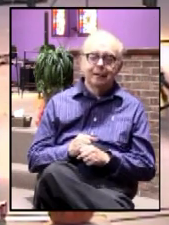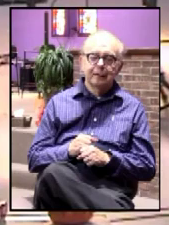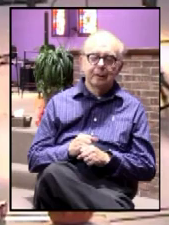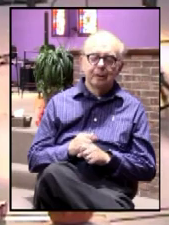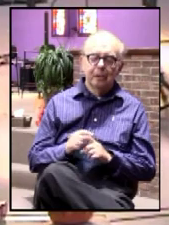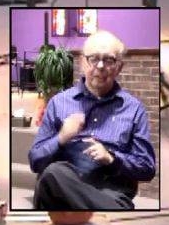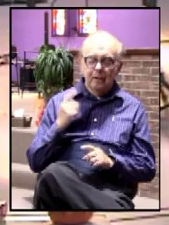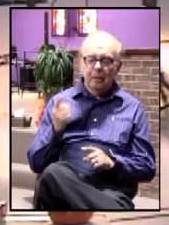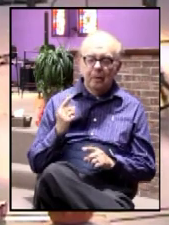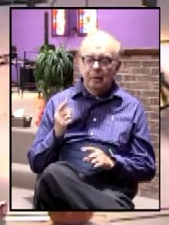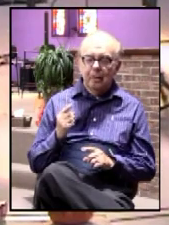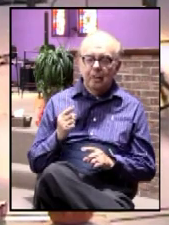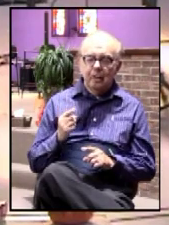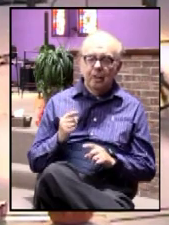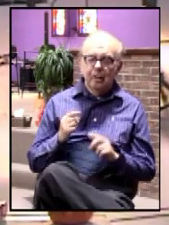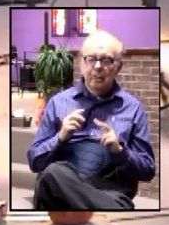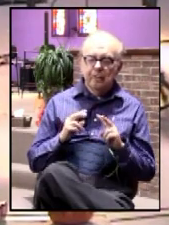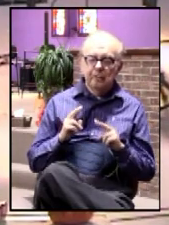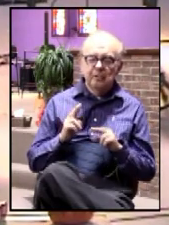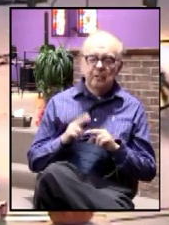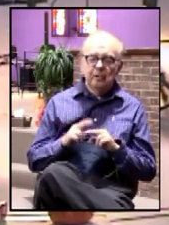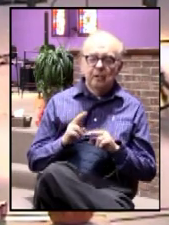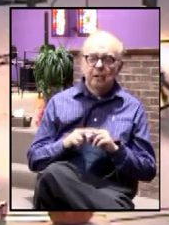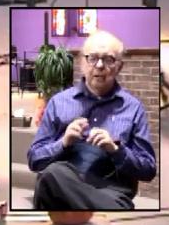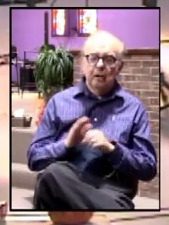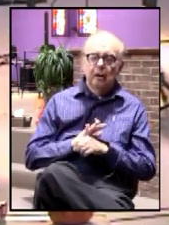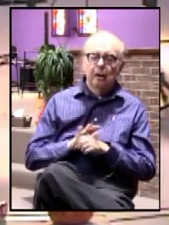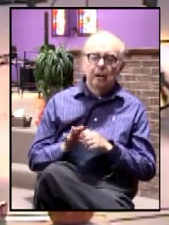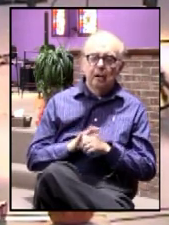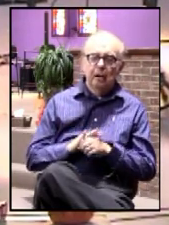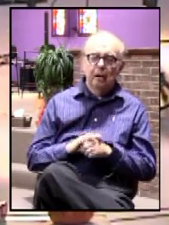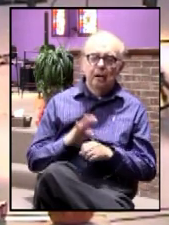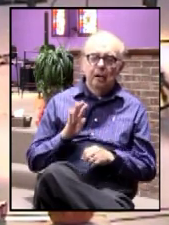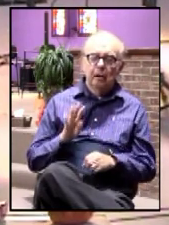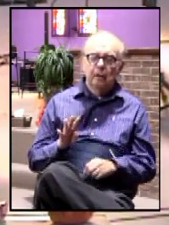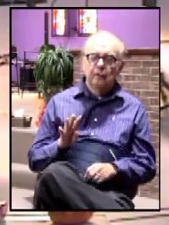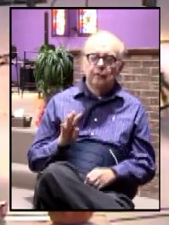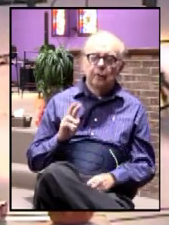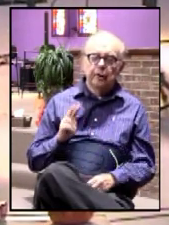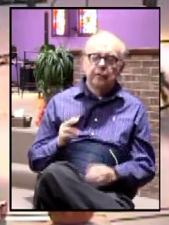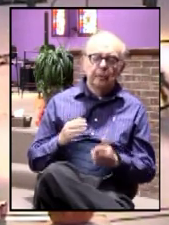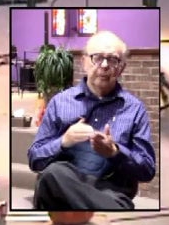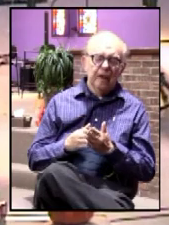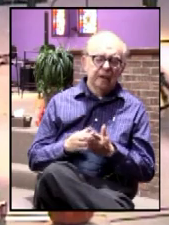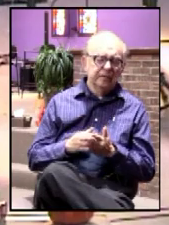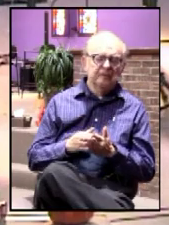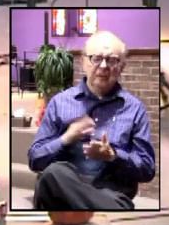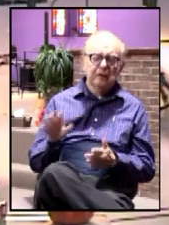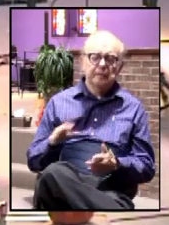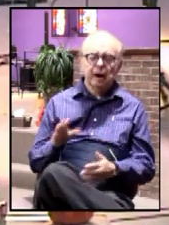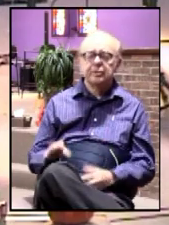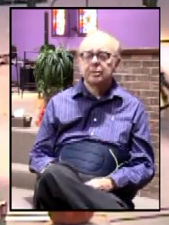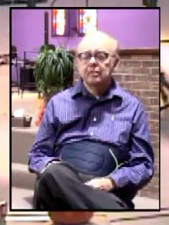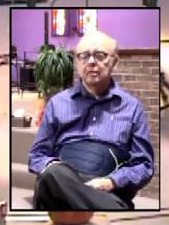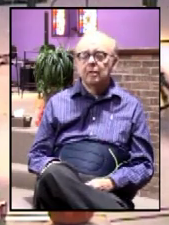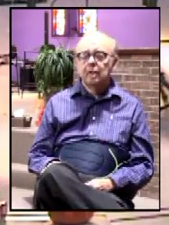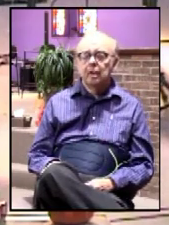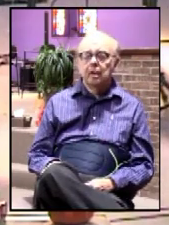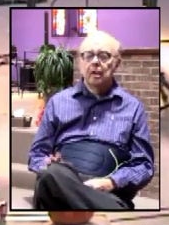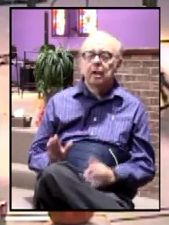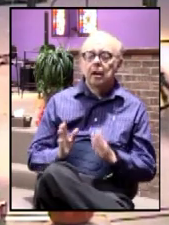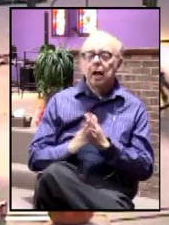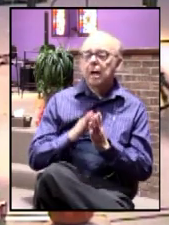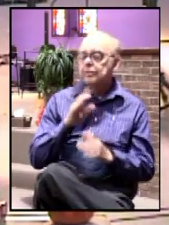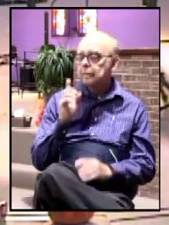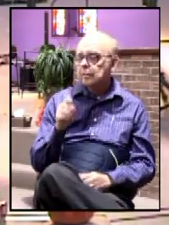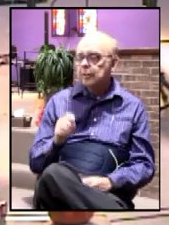But I think they can seat right around and fill it up at right around 42,500 or 45,000, something like that. Now let